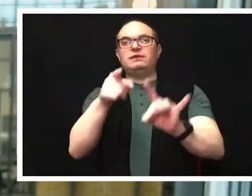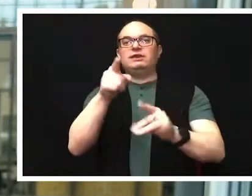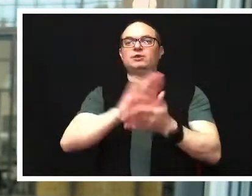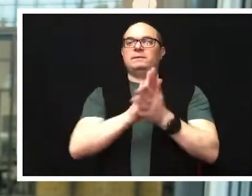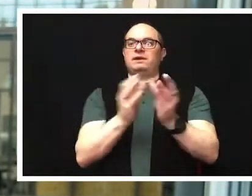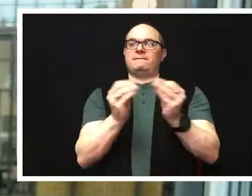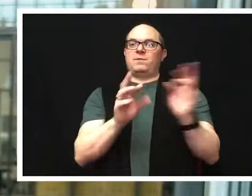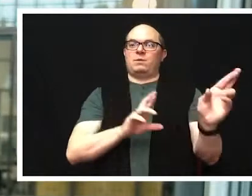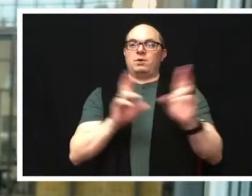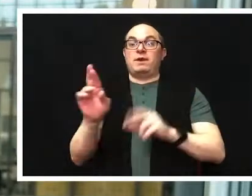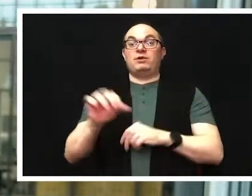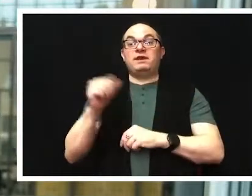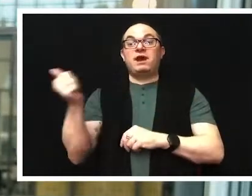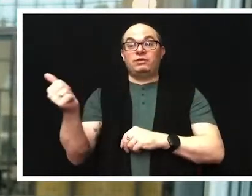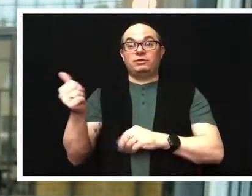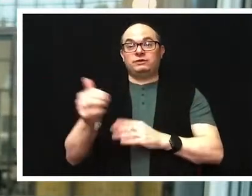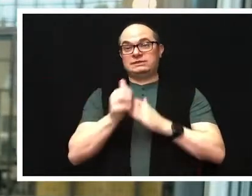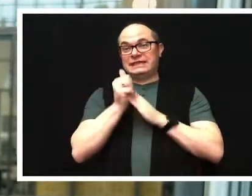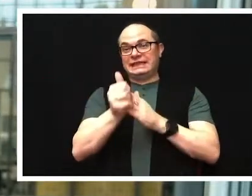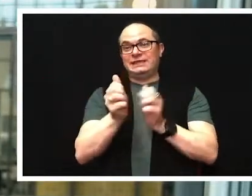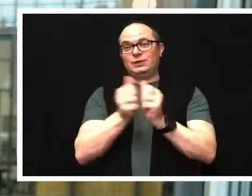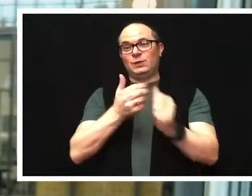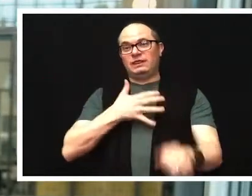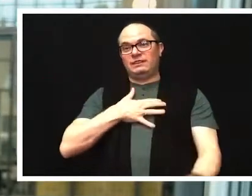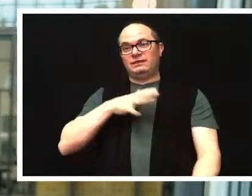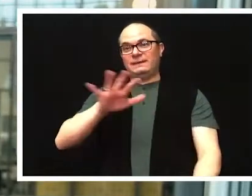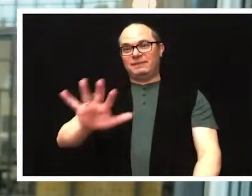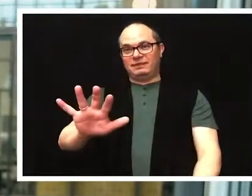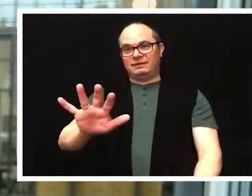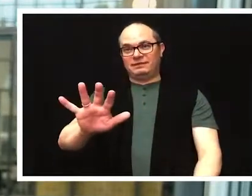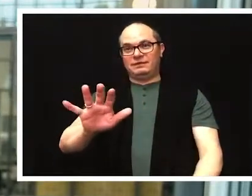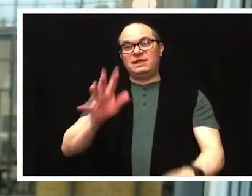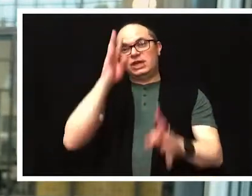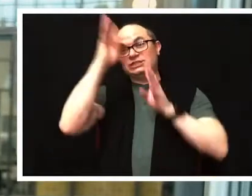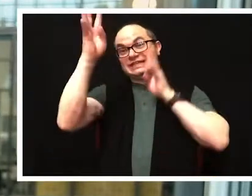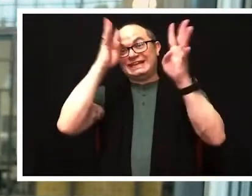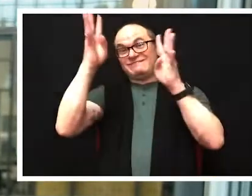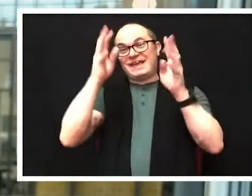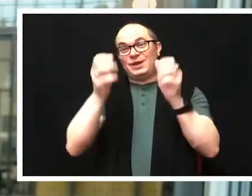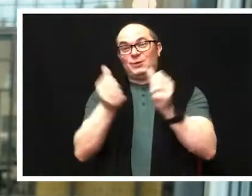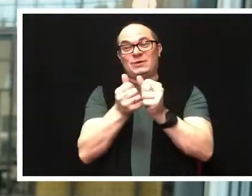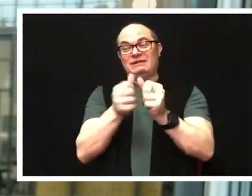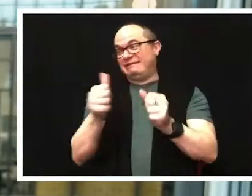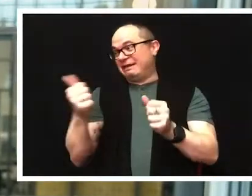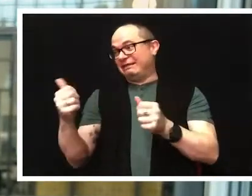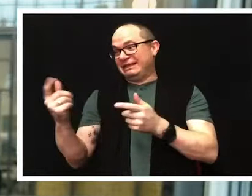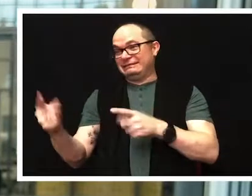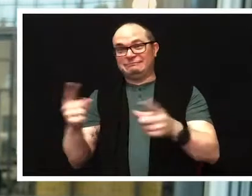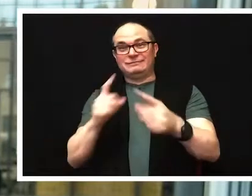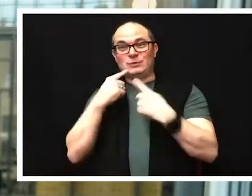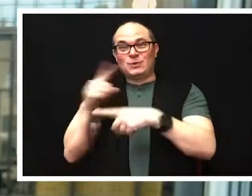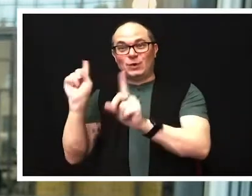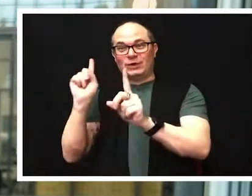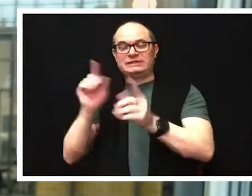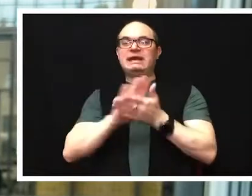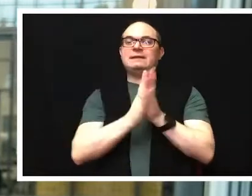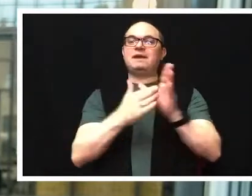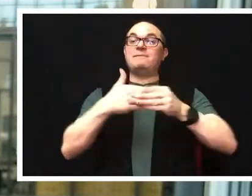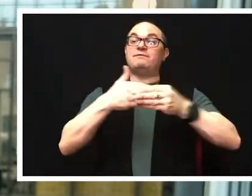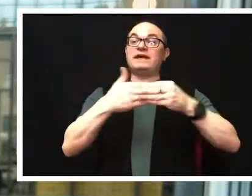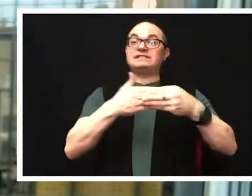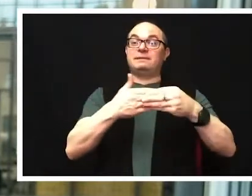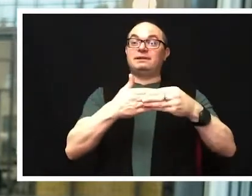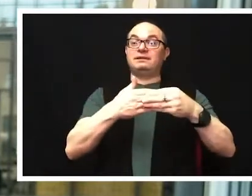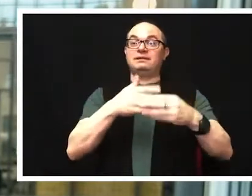you more prepared than others to lead with empathy, to innovate when all else fails, and to remain flexible